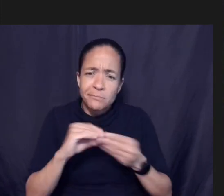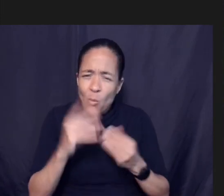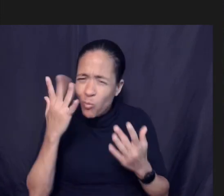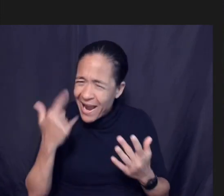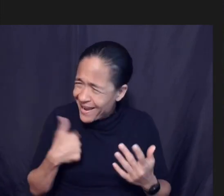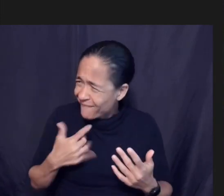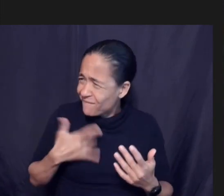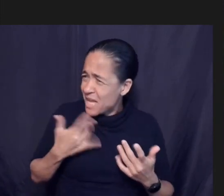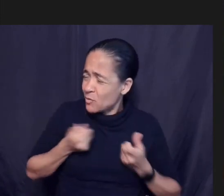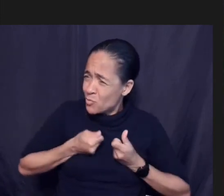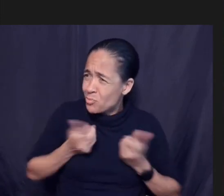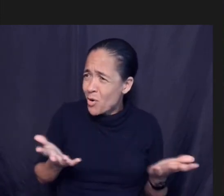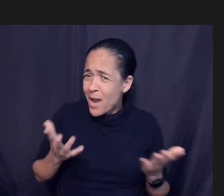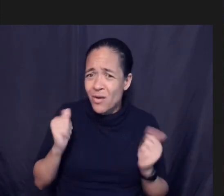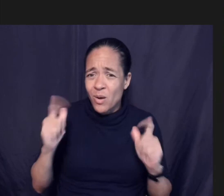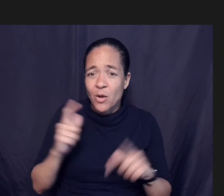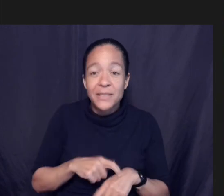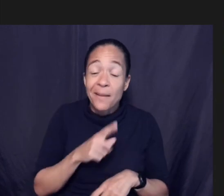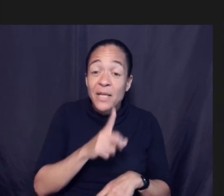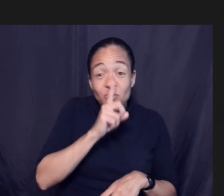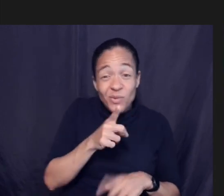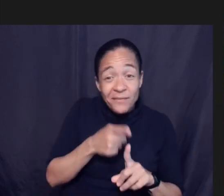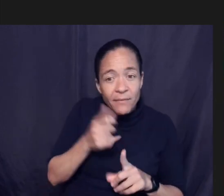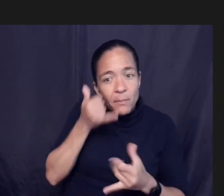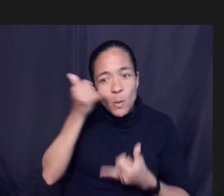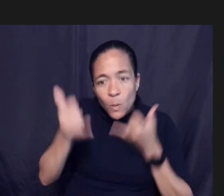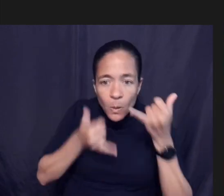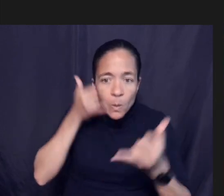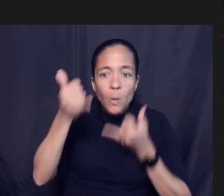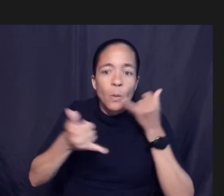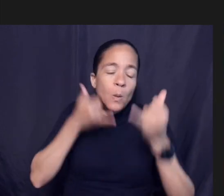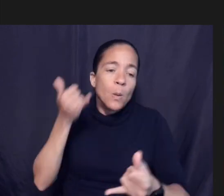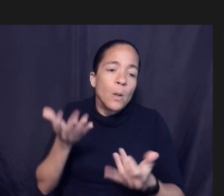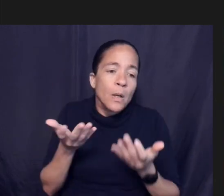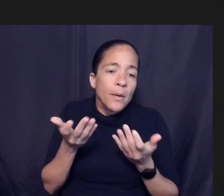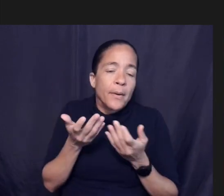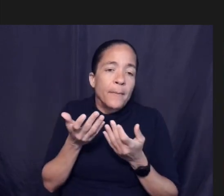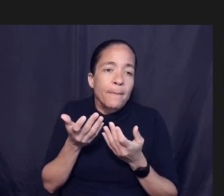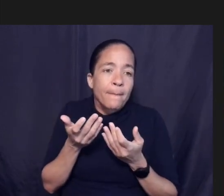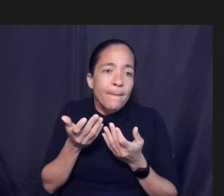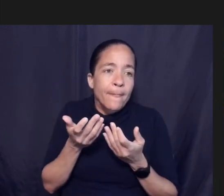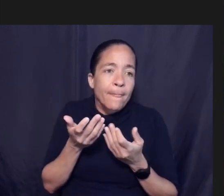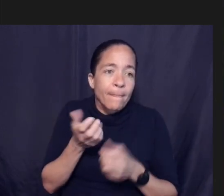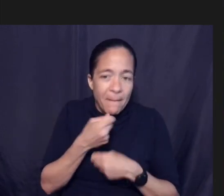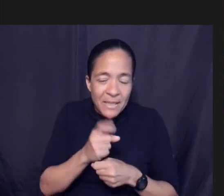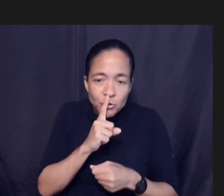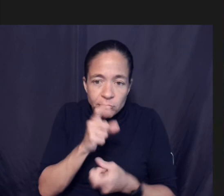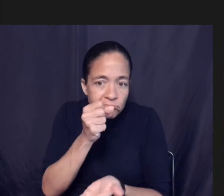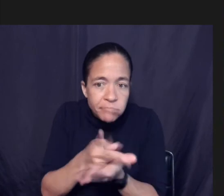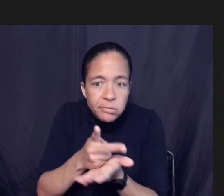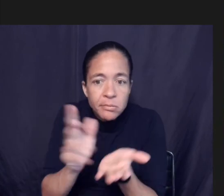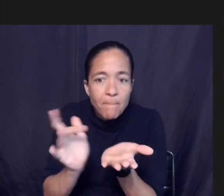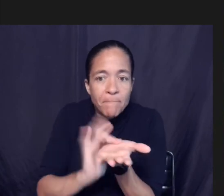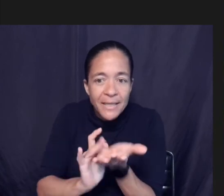And like and all that. It's like phone calls and make sure they do, make sure they the medicine